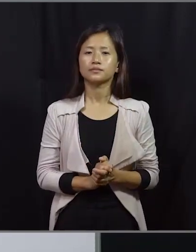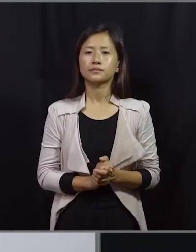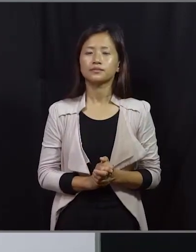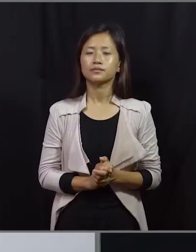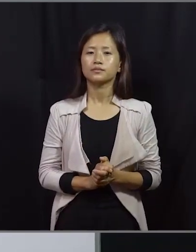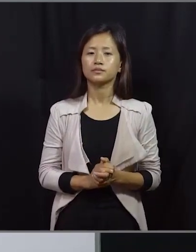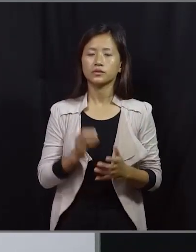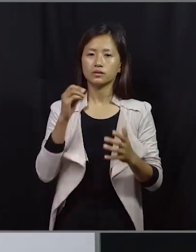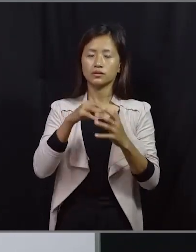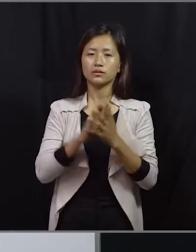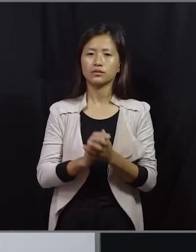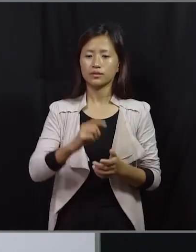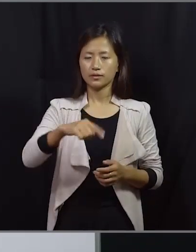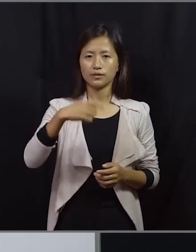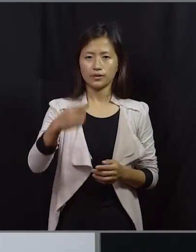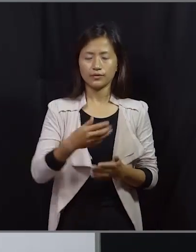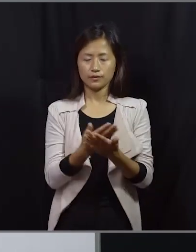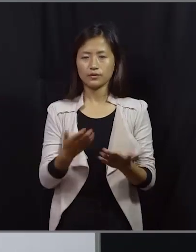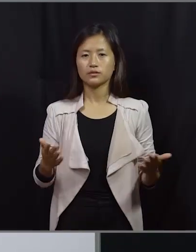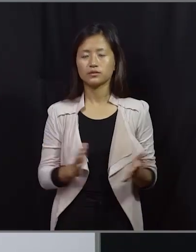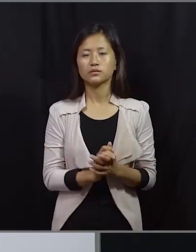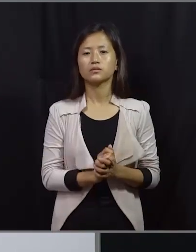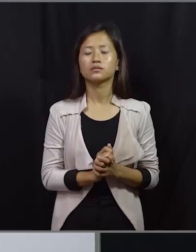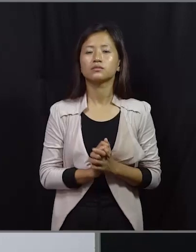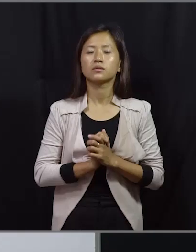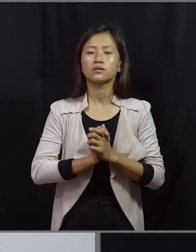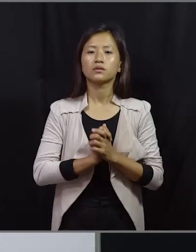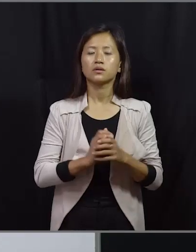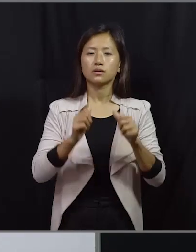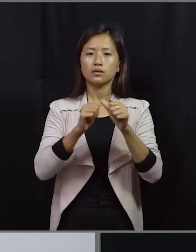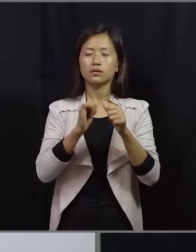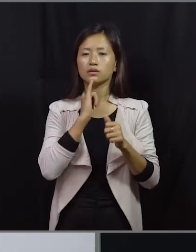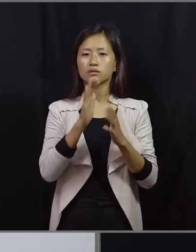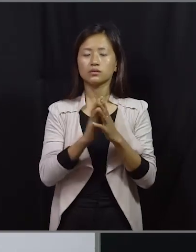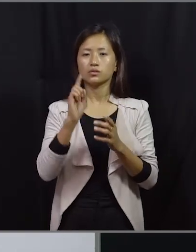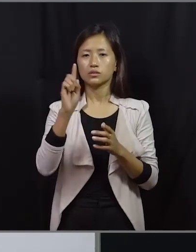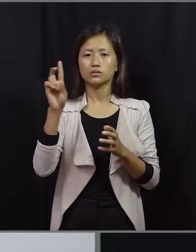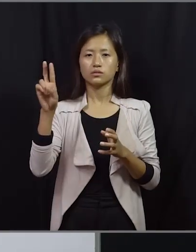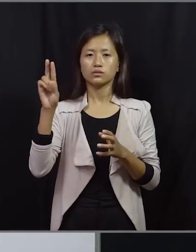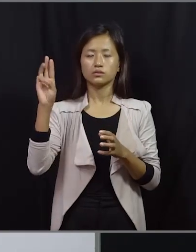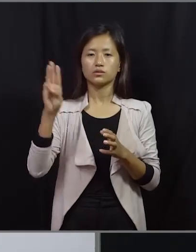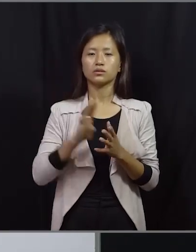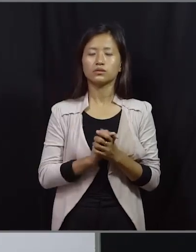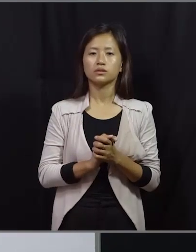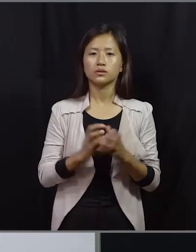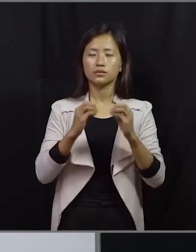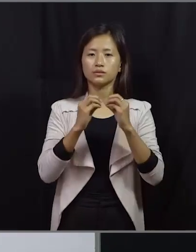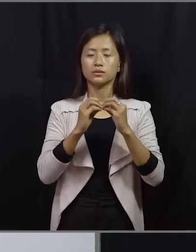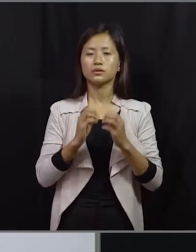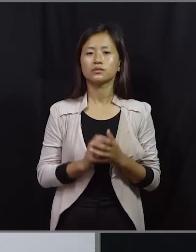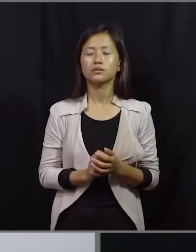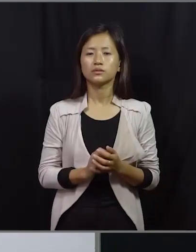Universe contains everything, right? So universal set, for example, A is 1, 2, 3, B